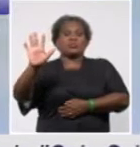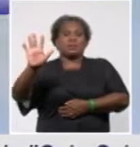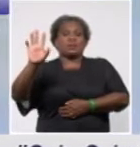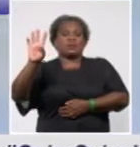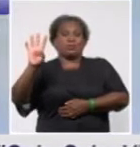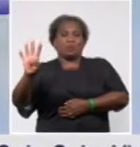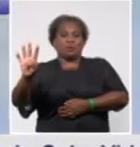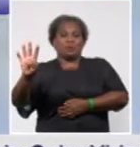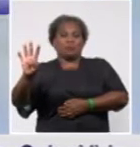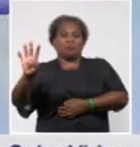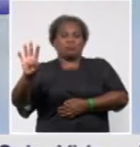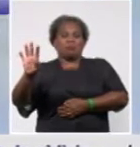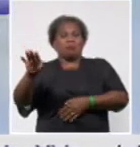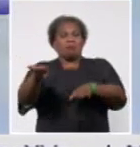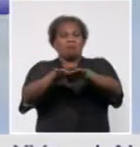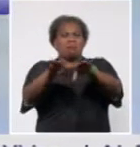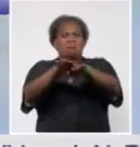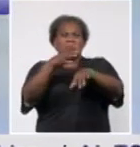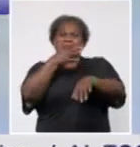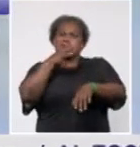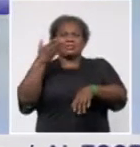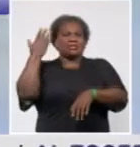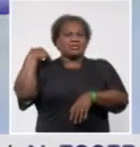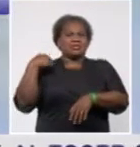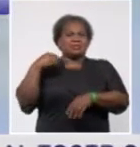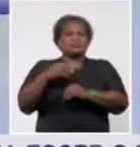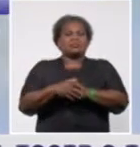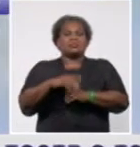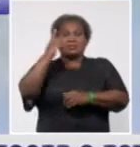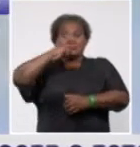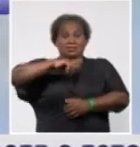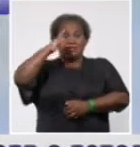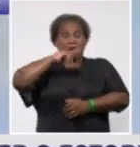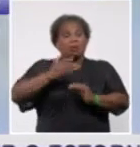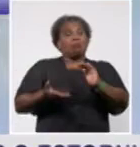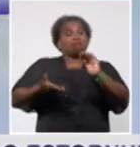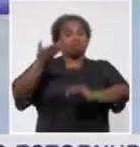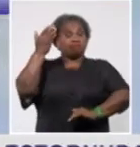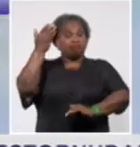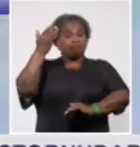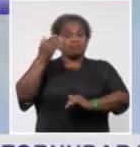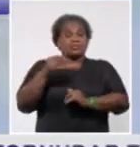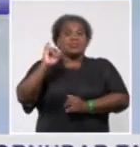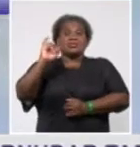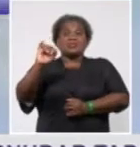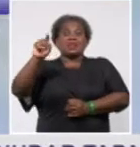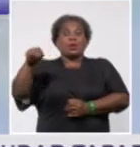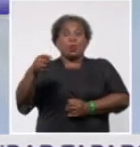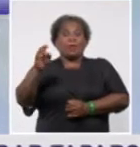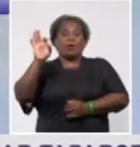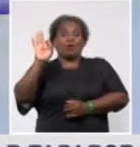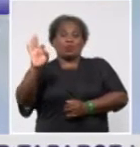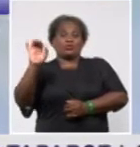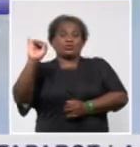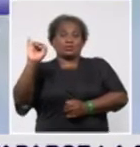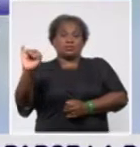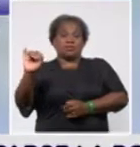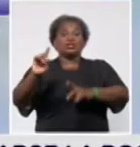with 0.93, Villa Clara's rate drops to